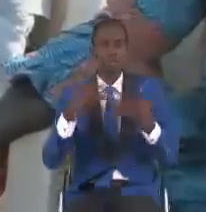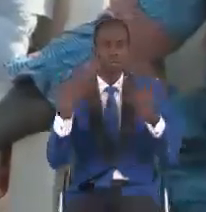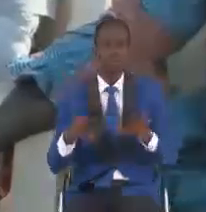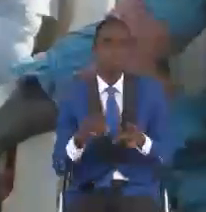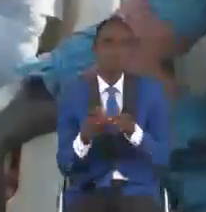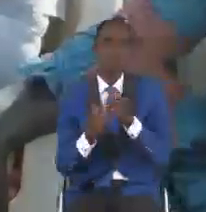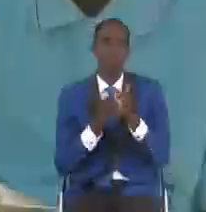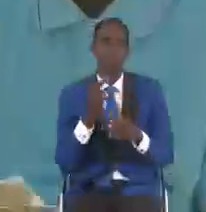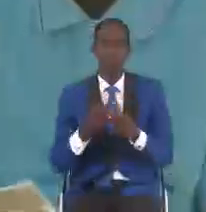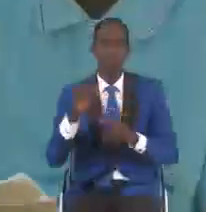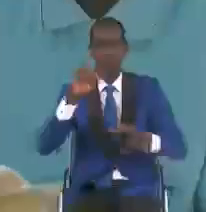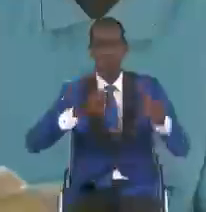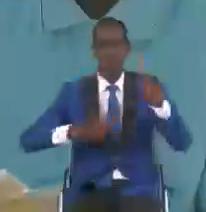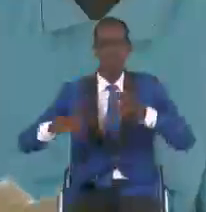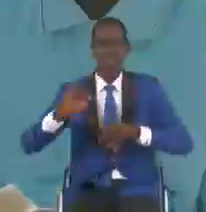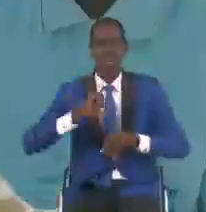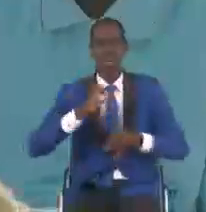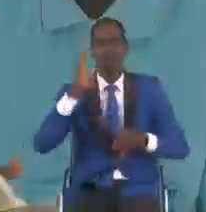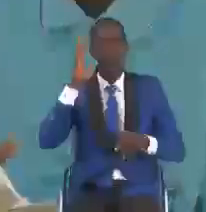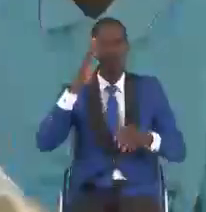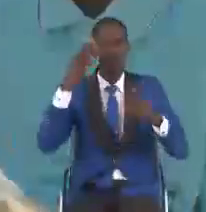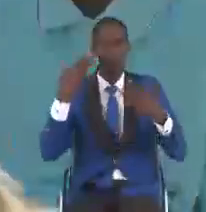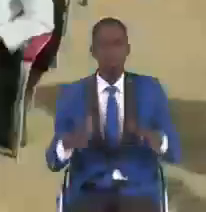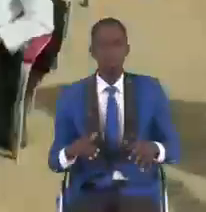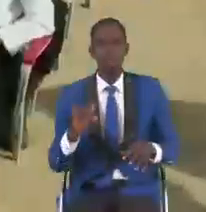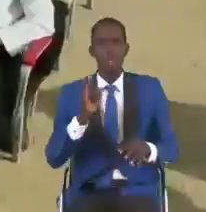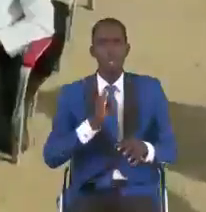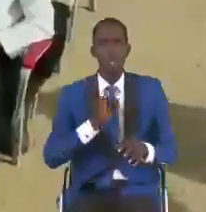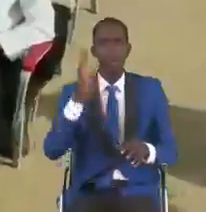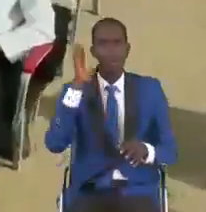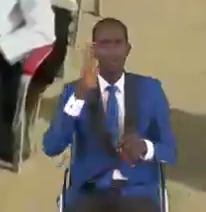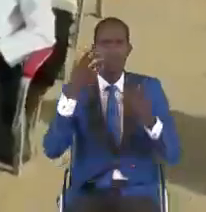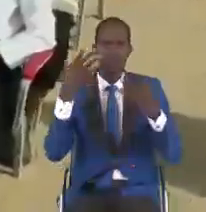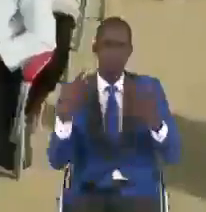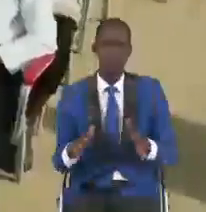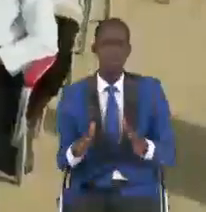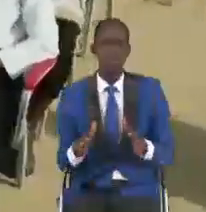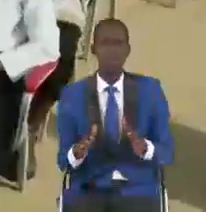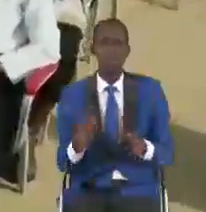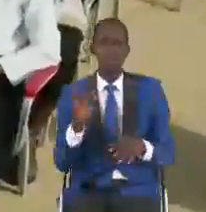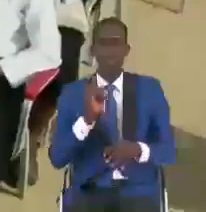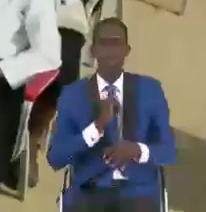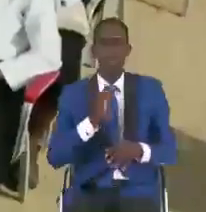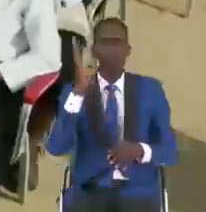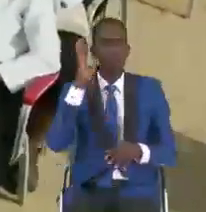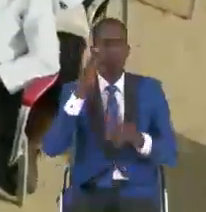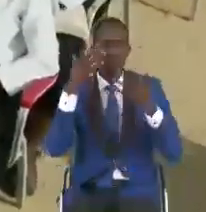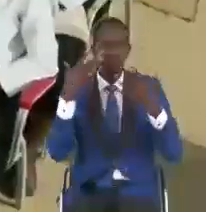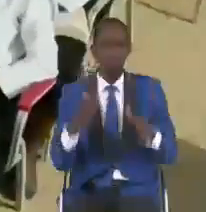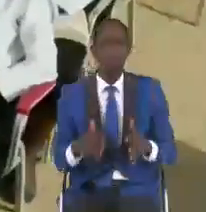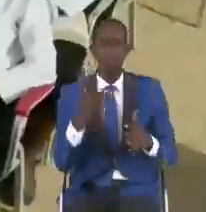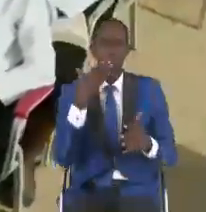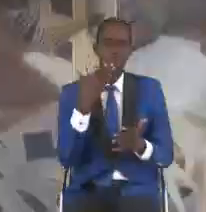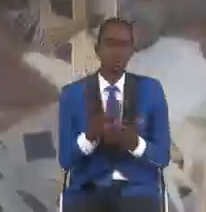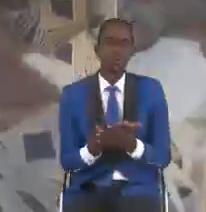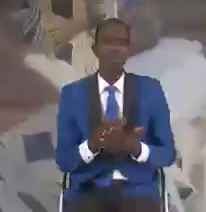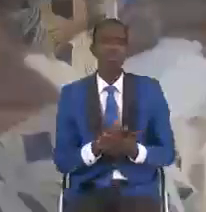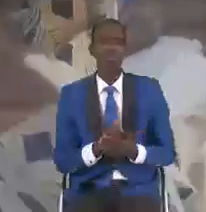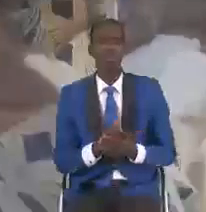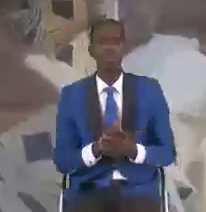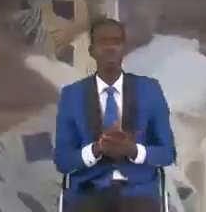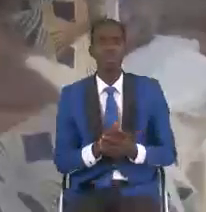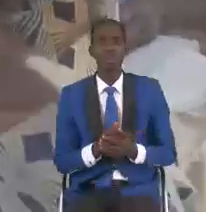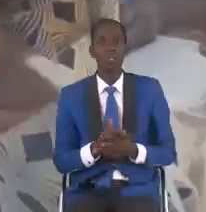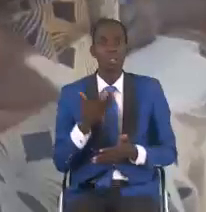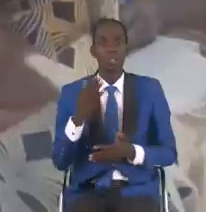will finish. I will finish. I will finish well. There are people that